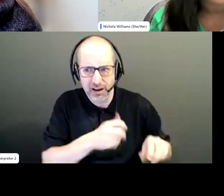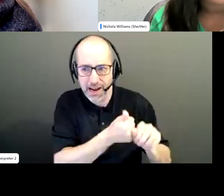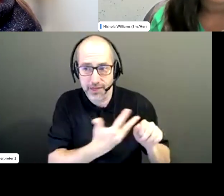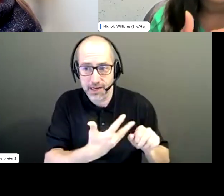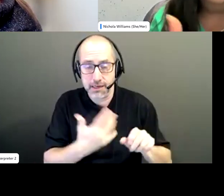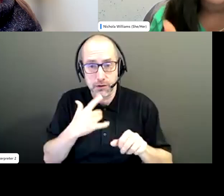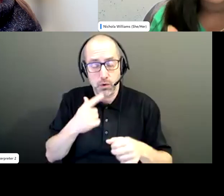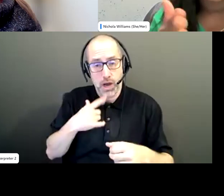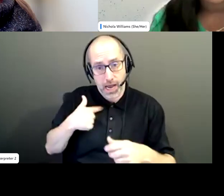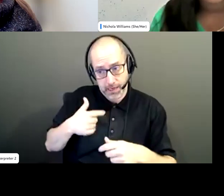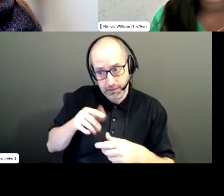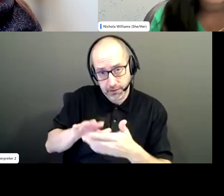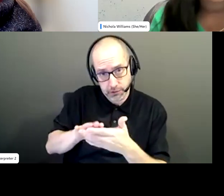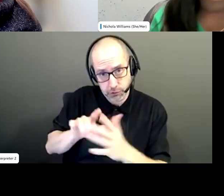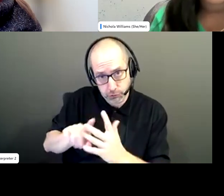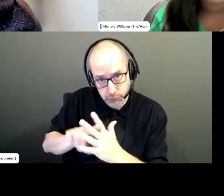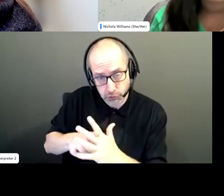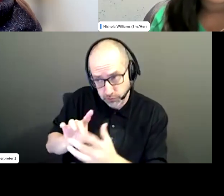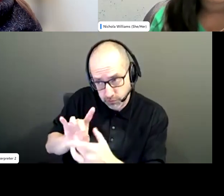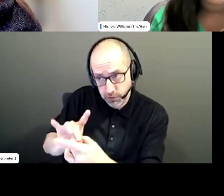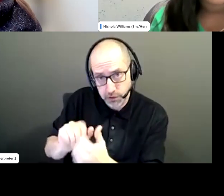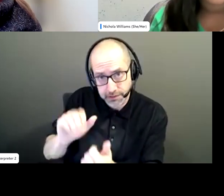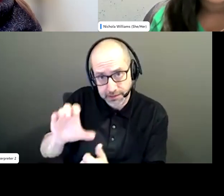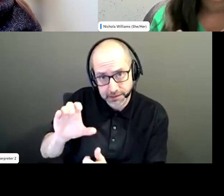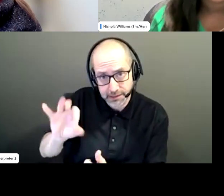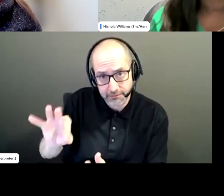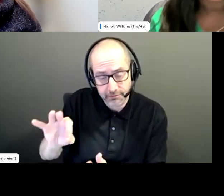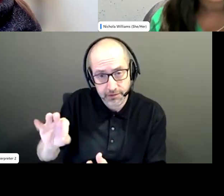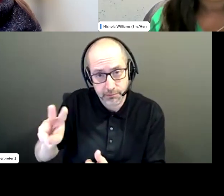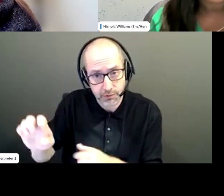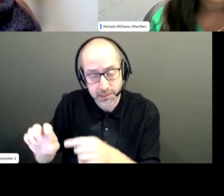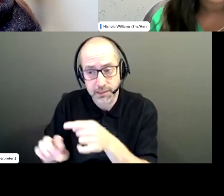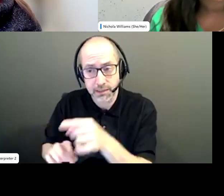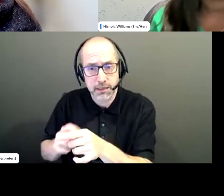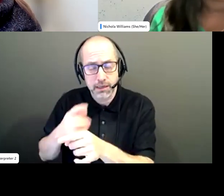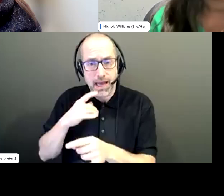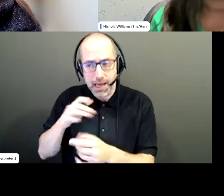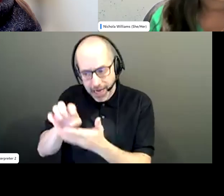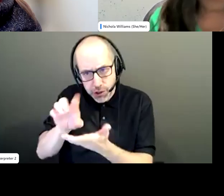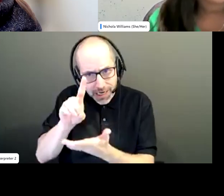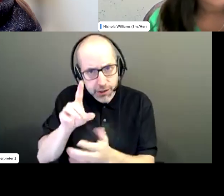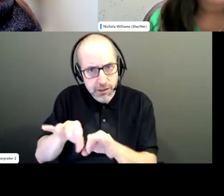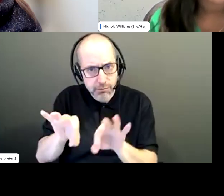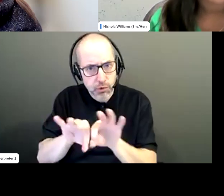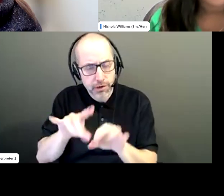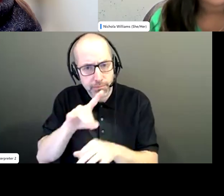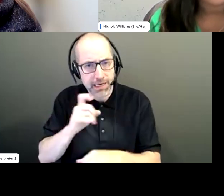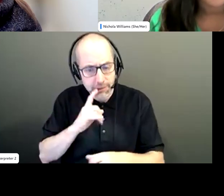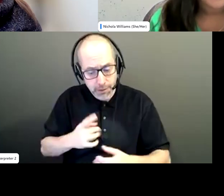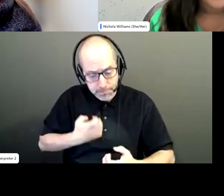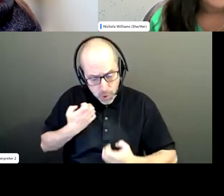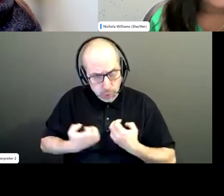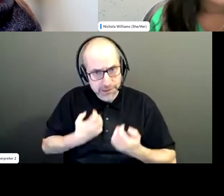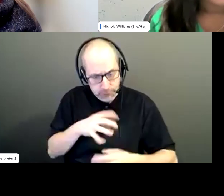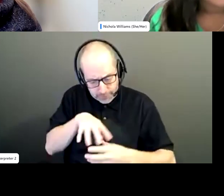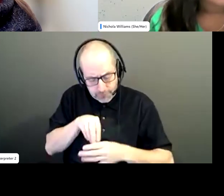it was interesting because again, the education piece is really important because you get defensive because you're emotionally tied to that person.